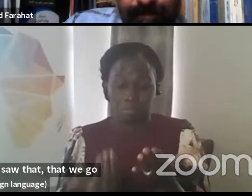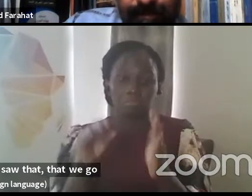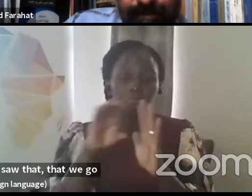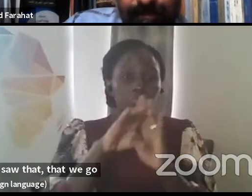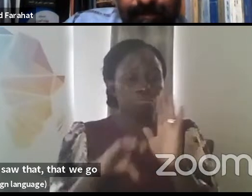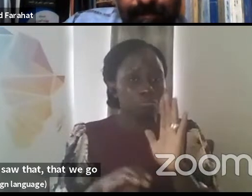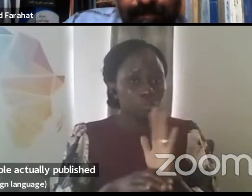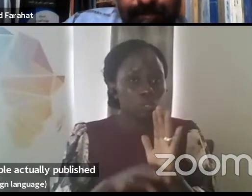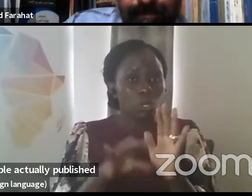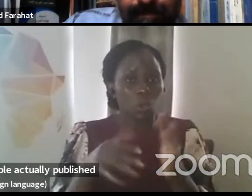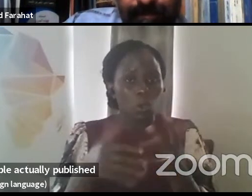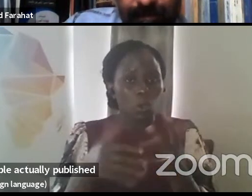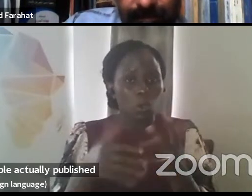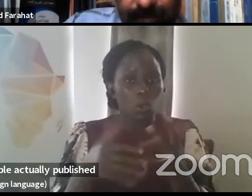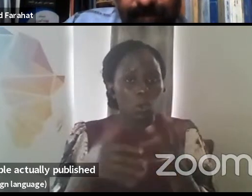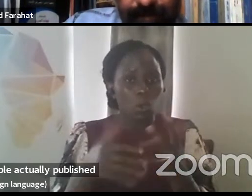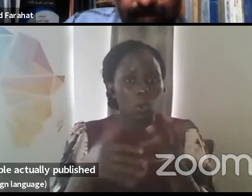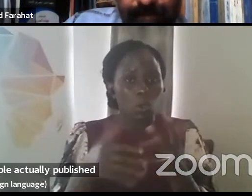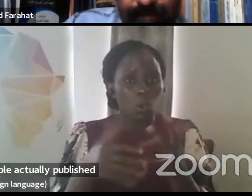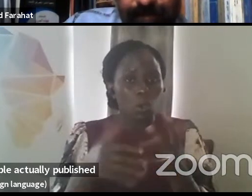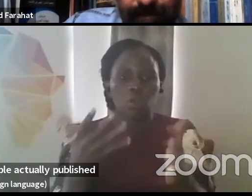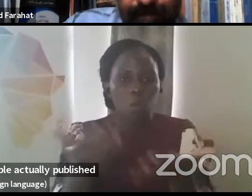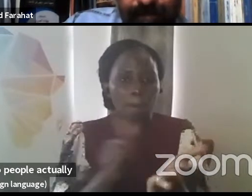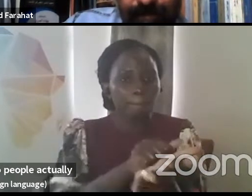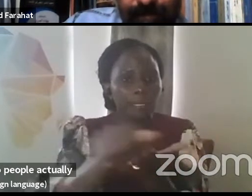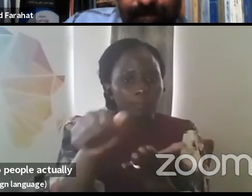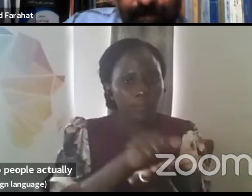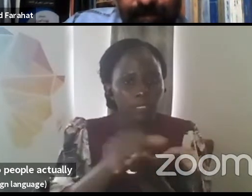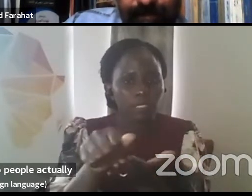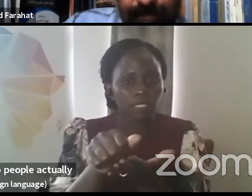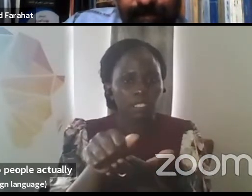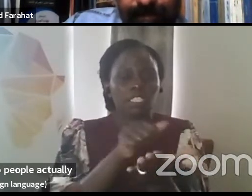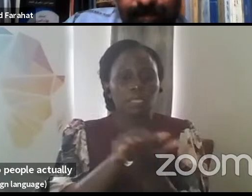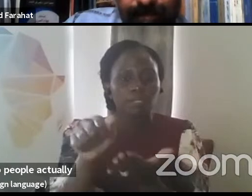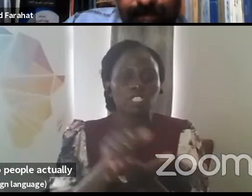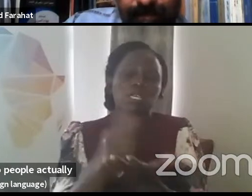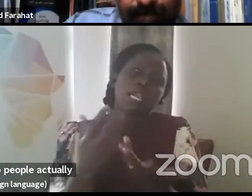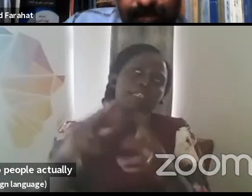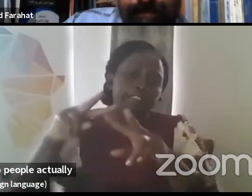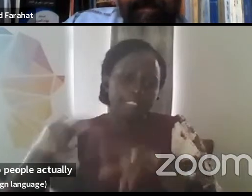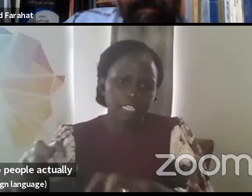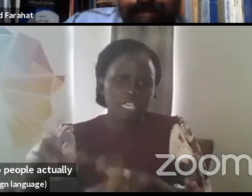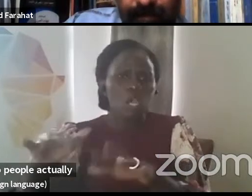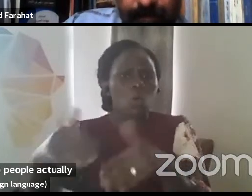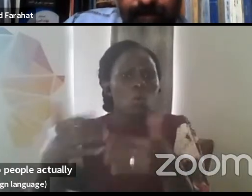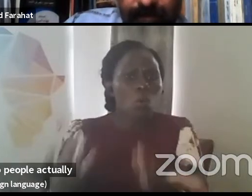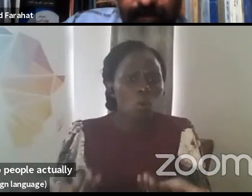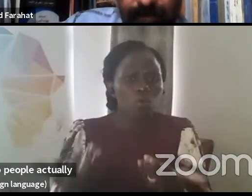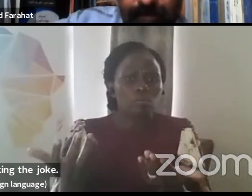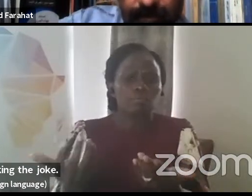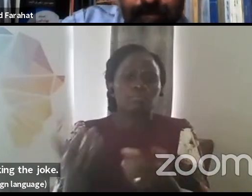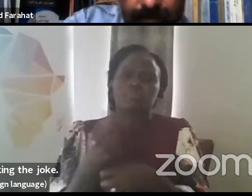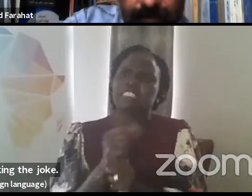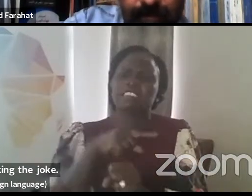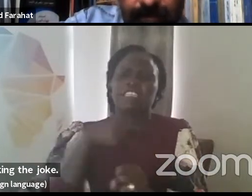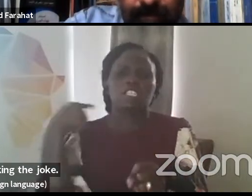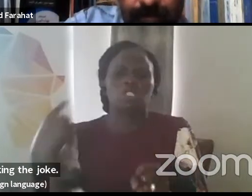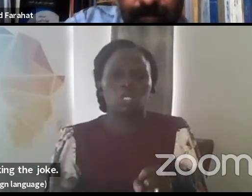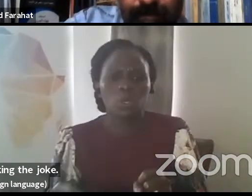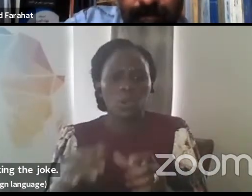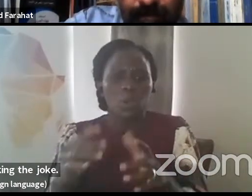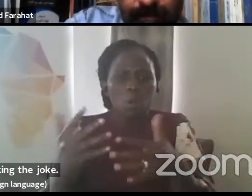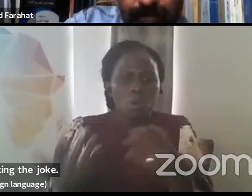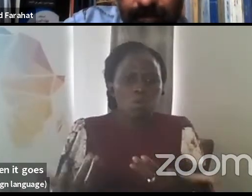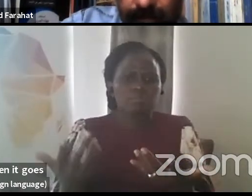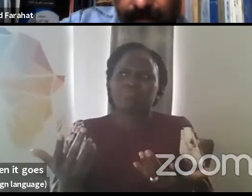publishing a meme, which like making a joke like a sarcastic joke